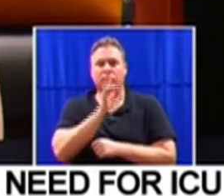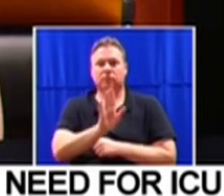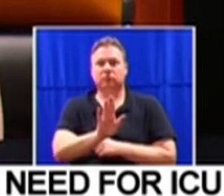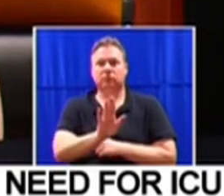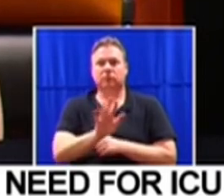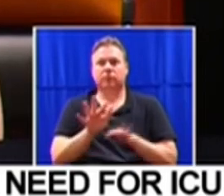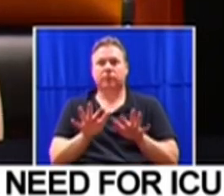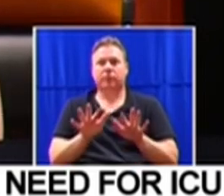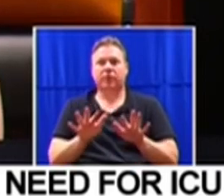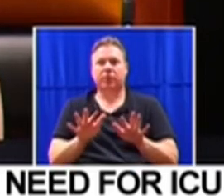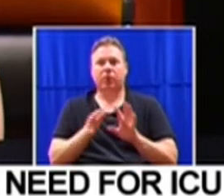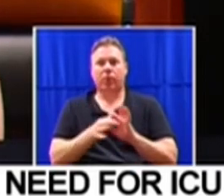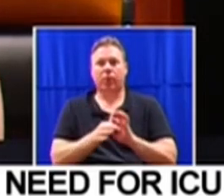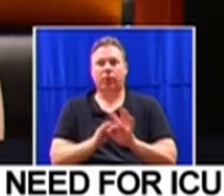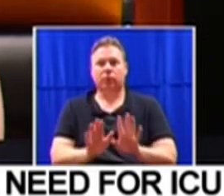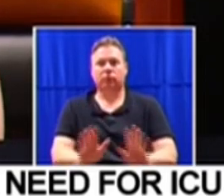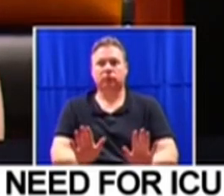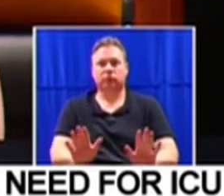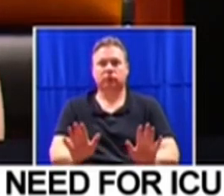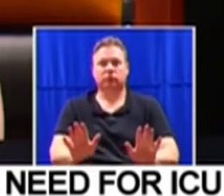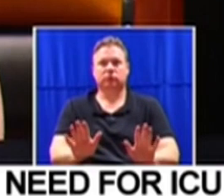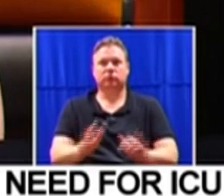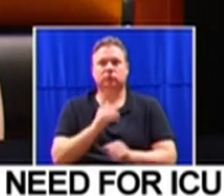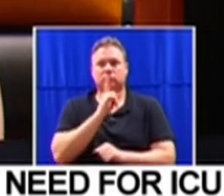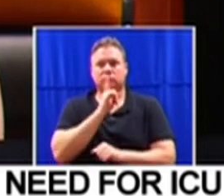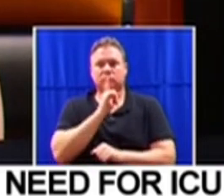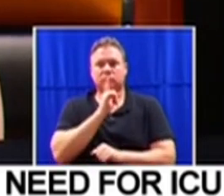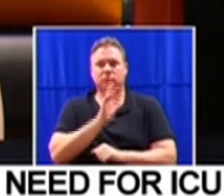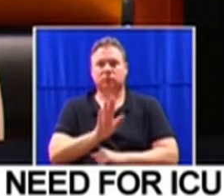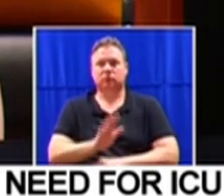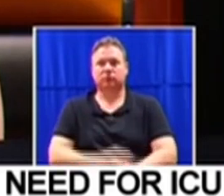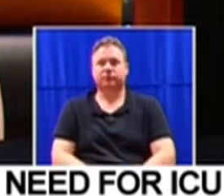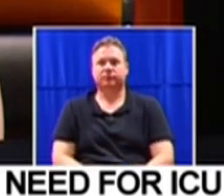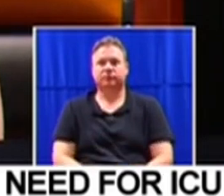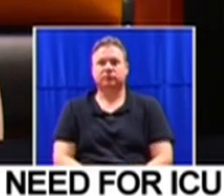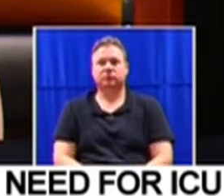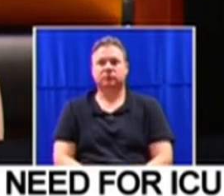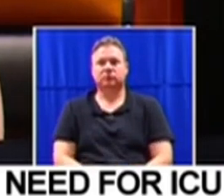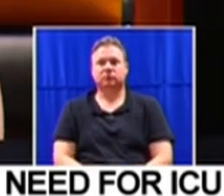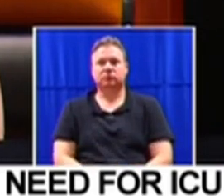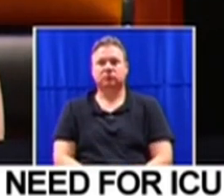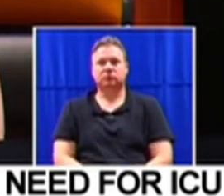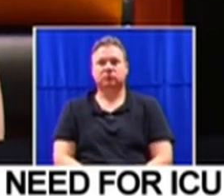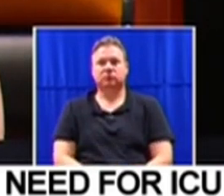please mute your mics. After this,